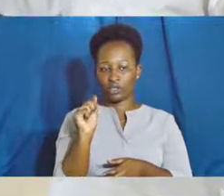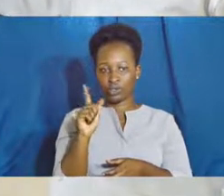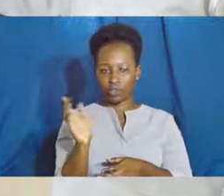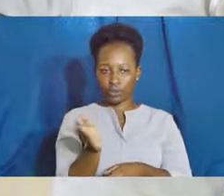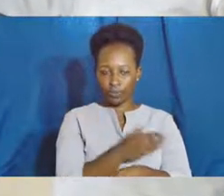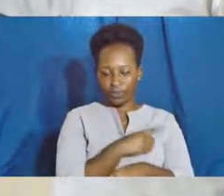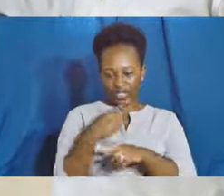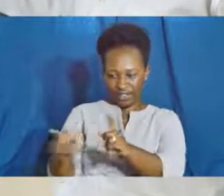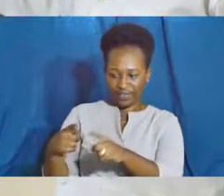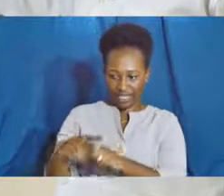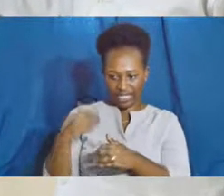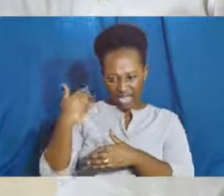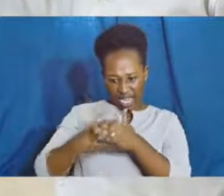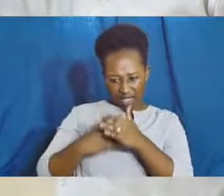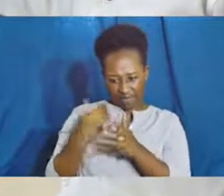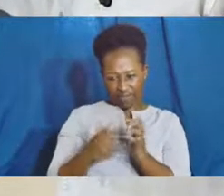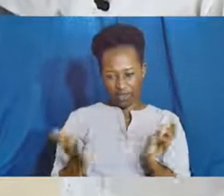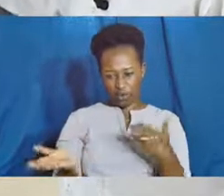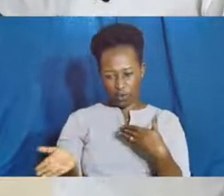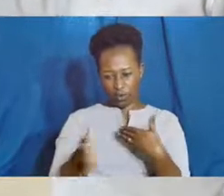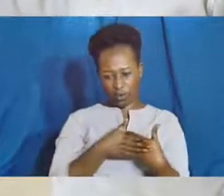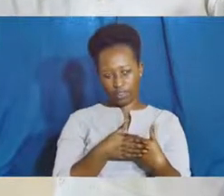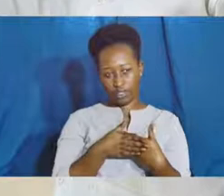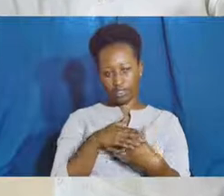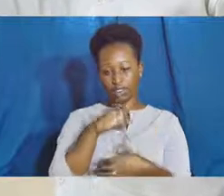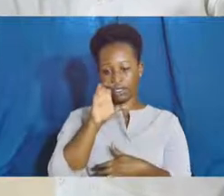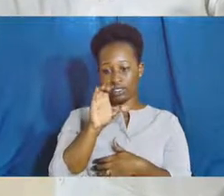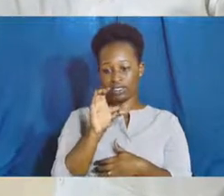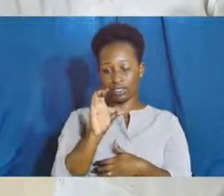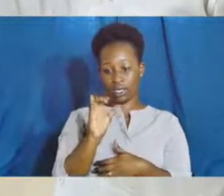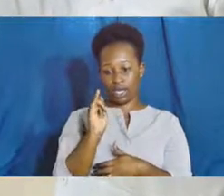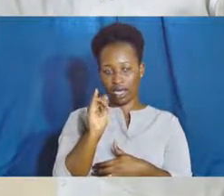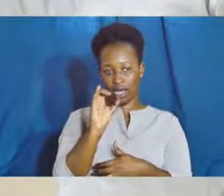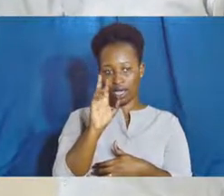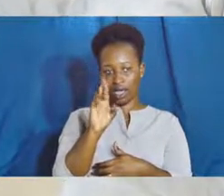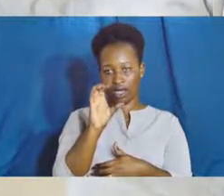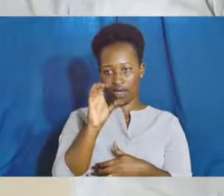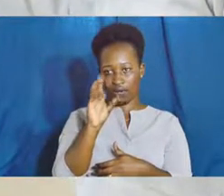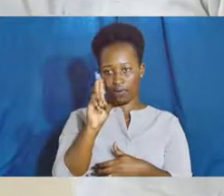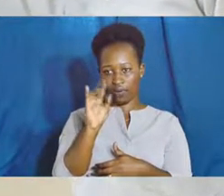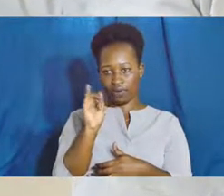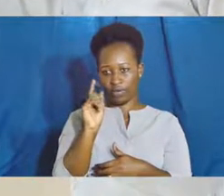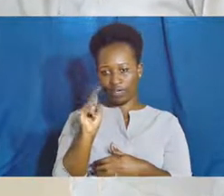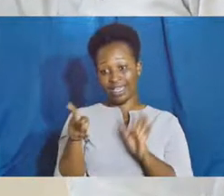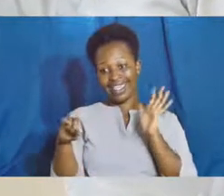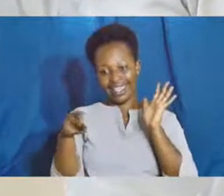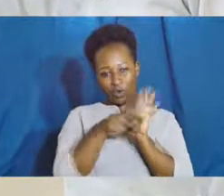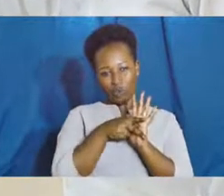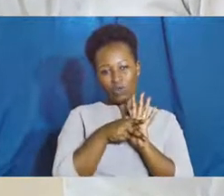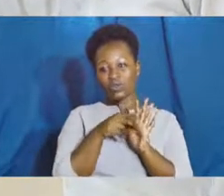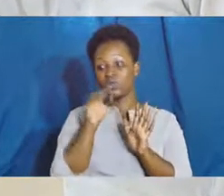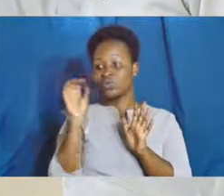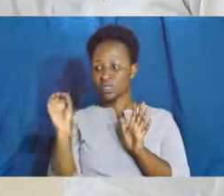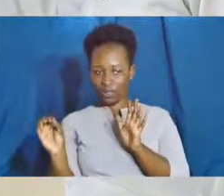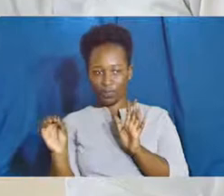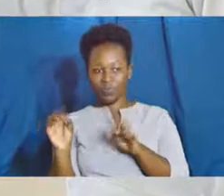network, around a closed circuit, equals to zero. Do you understand? And then if you want, you can now say